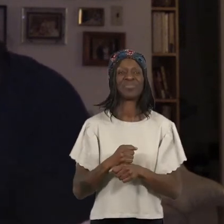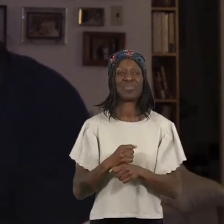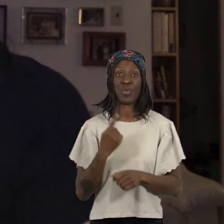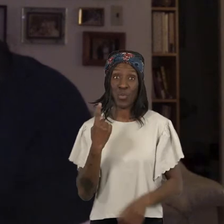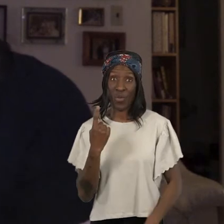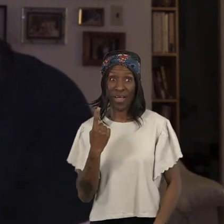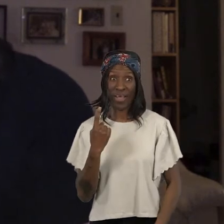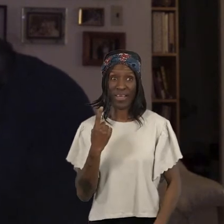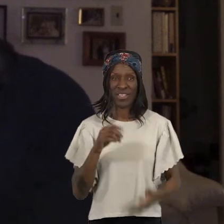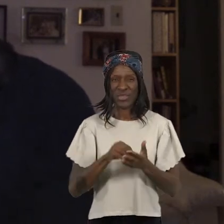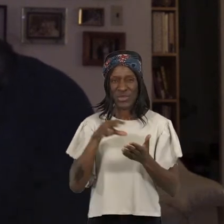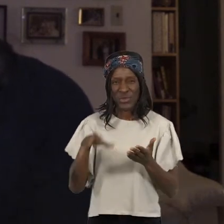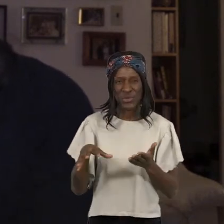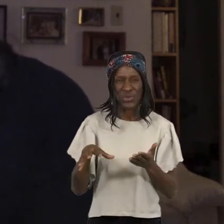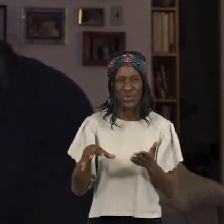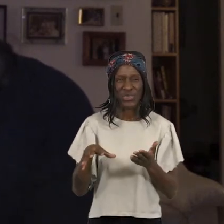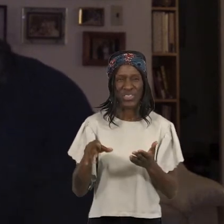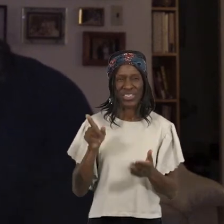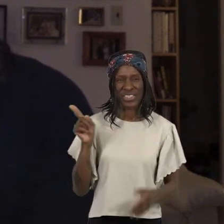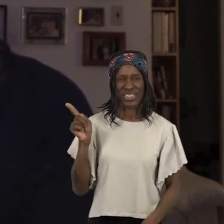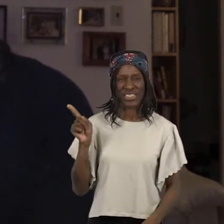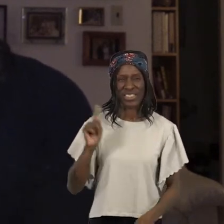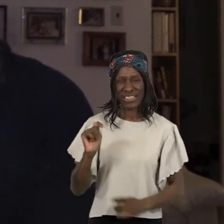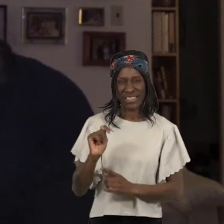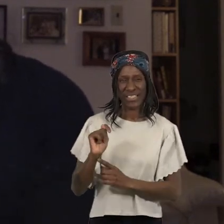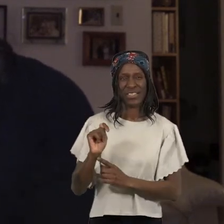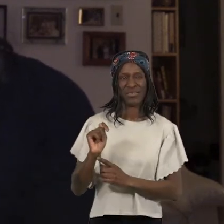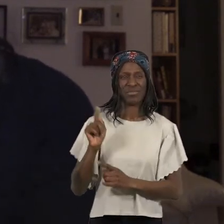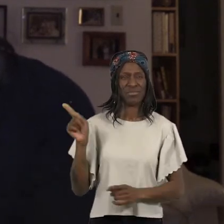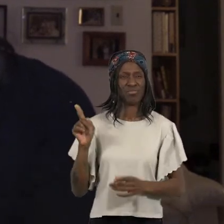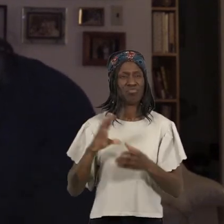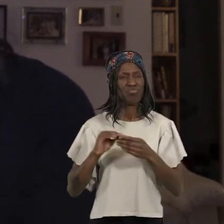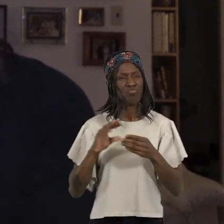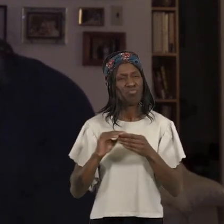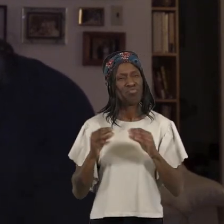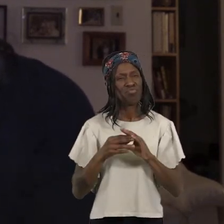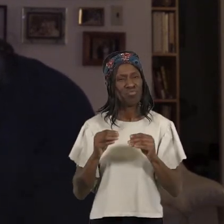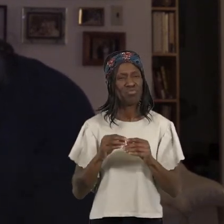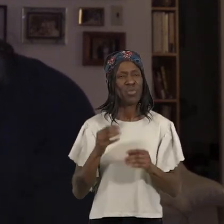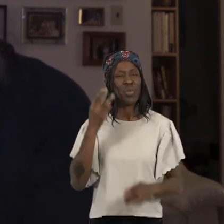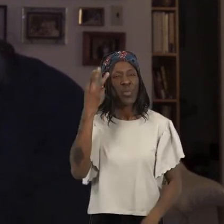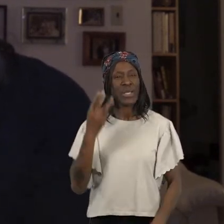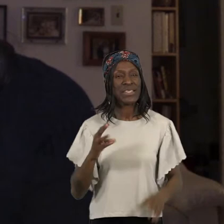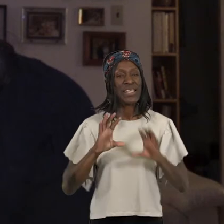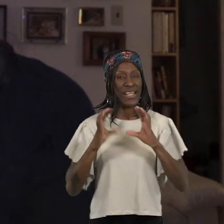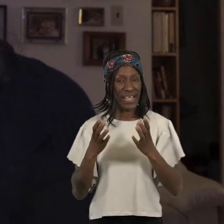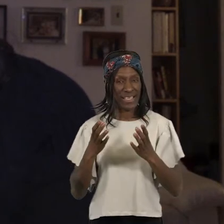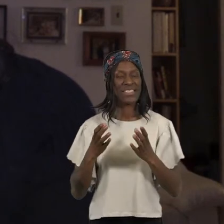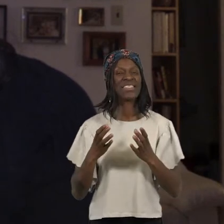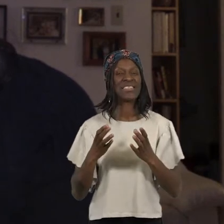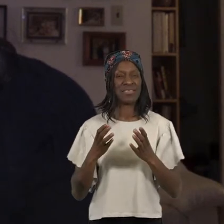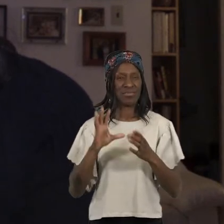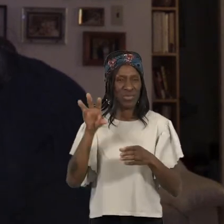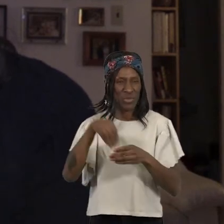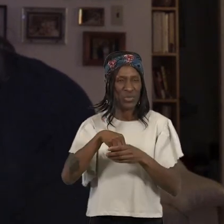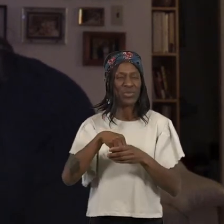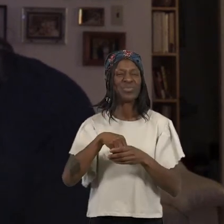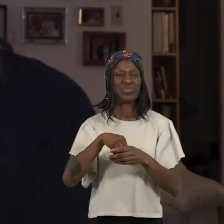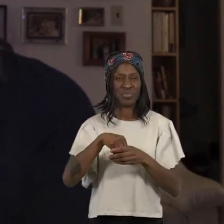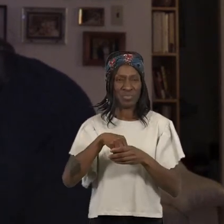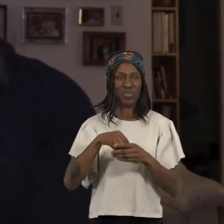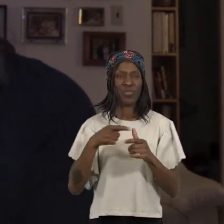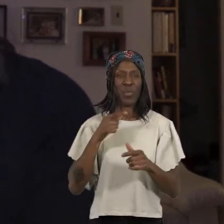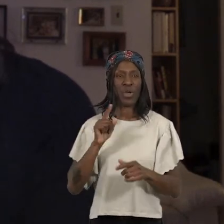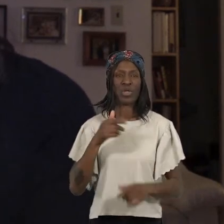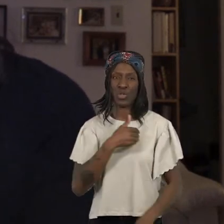year. I'd like to share something from one of our students in particular, our Wednesday class participant, Taryn